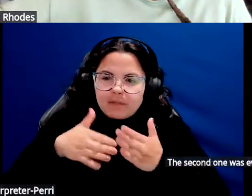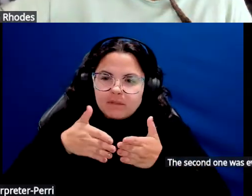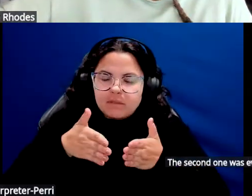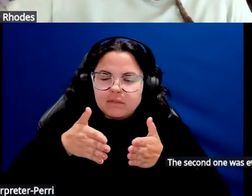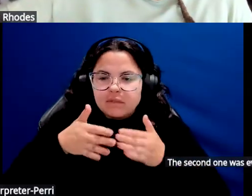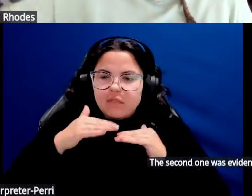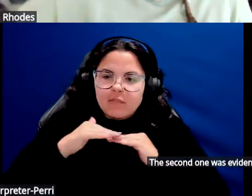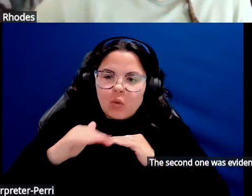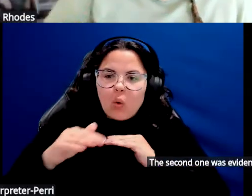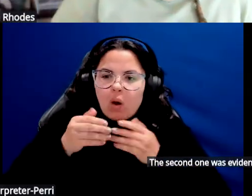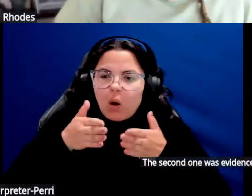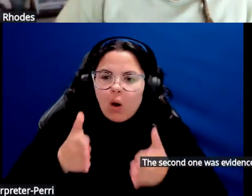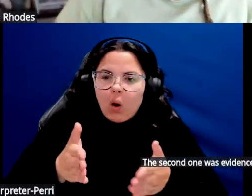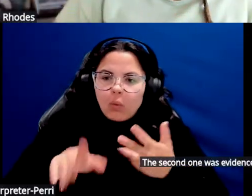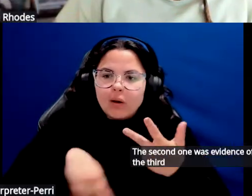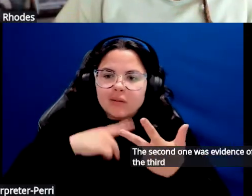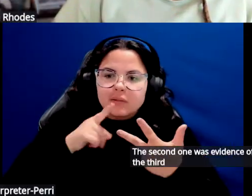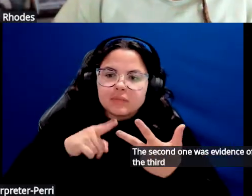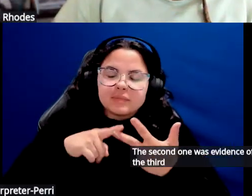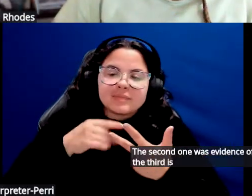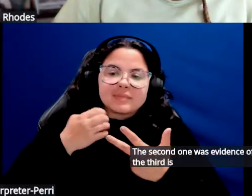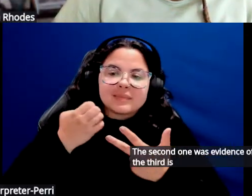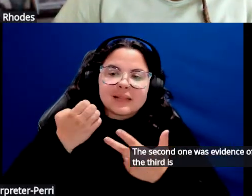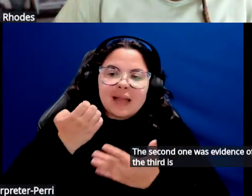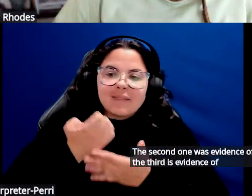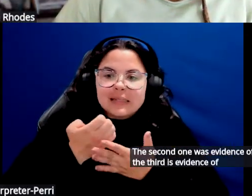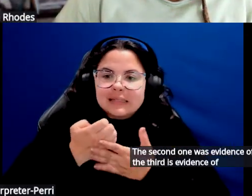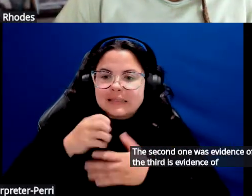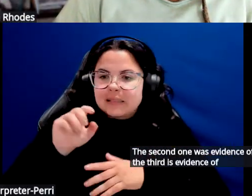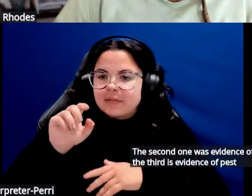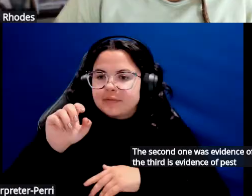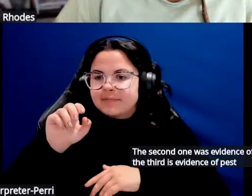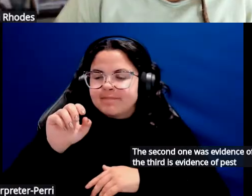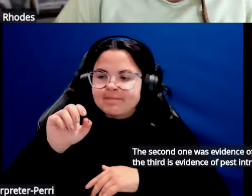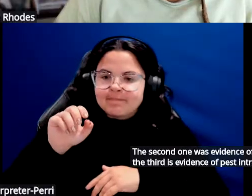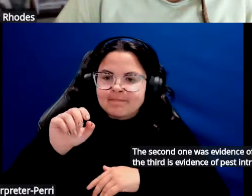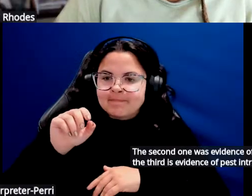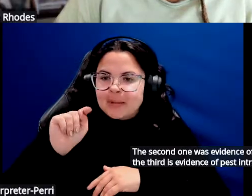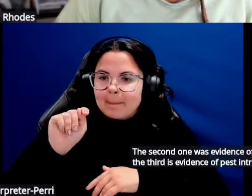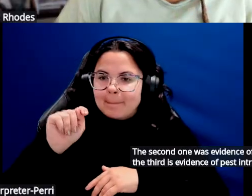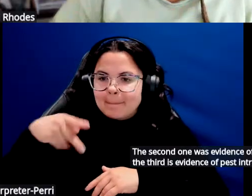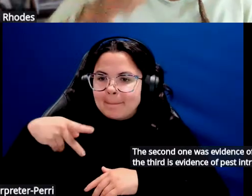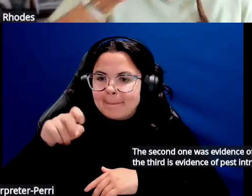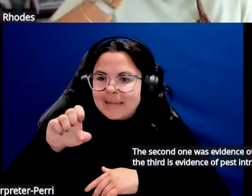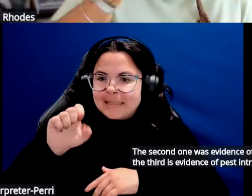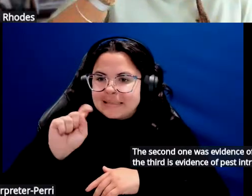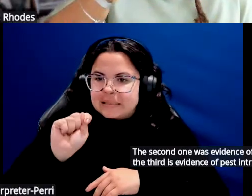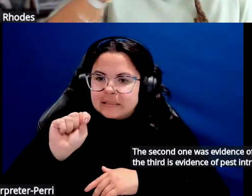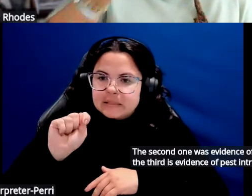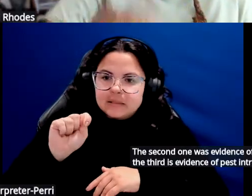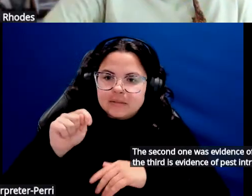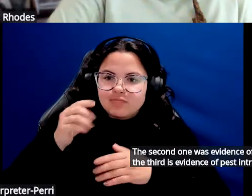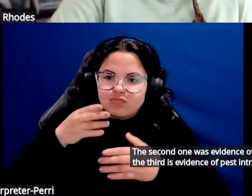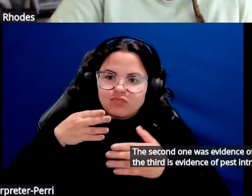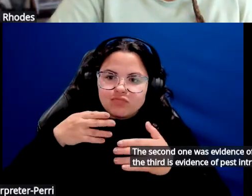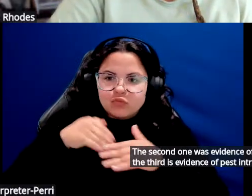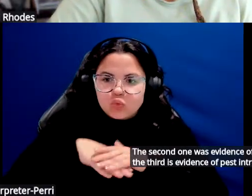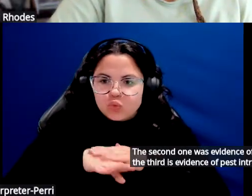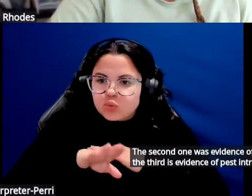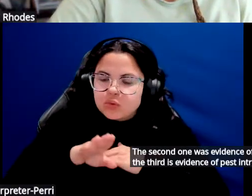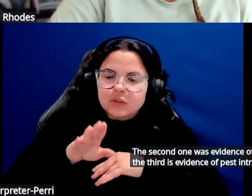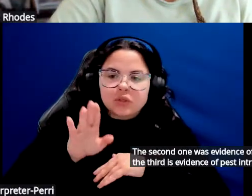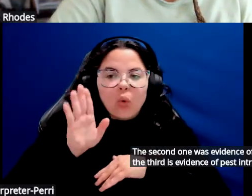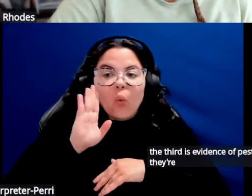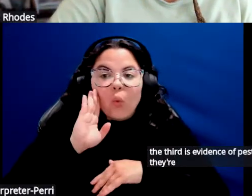hallway. And the third is evidence of pest intrusion identified on the second floor. So they're going to